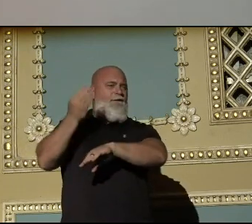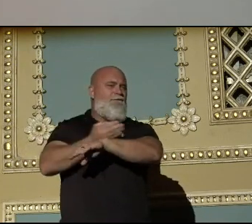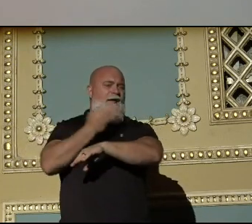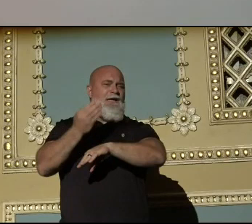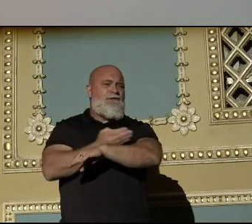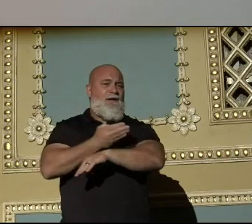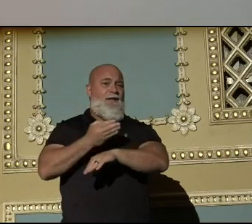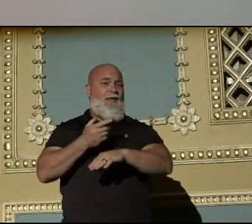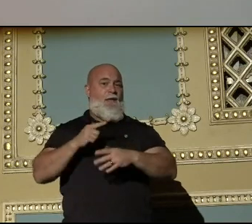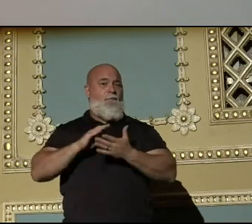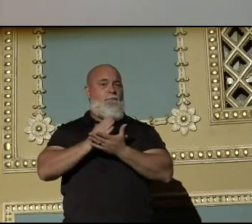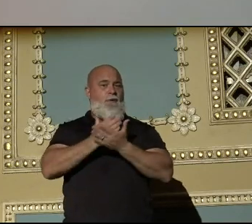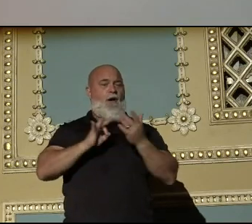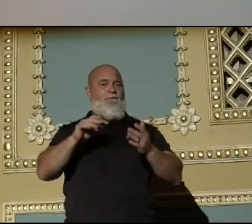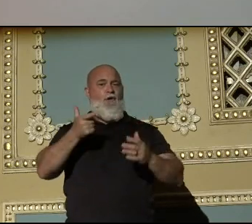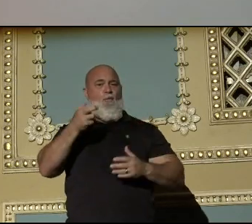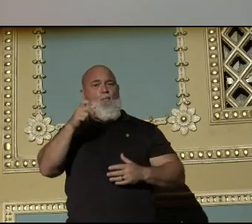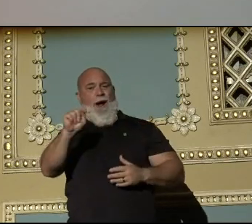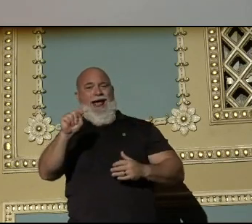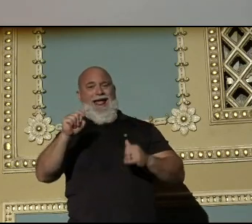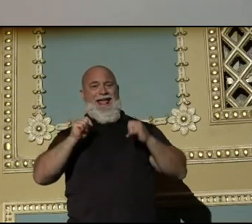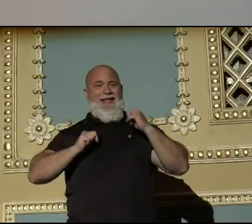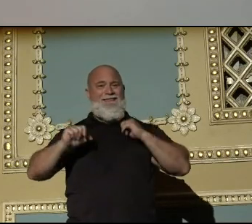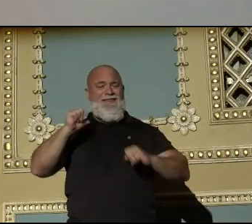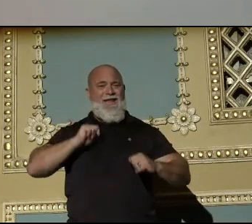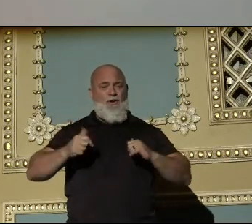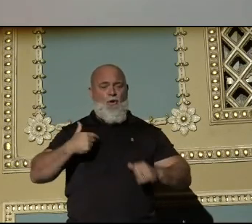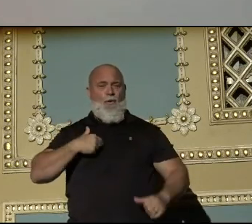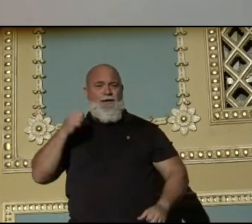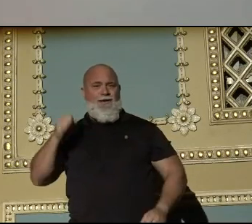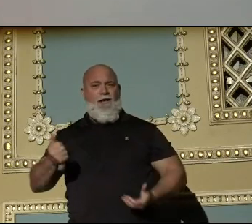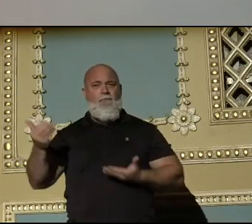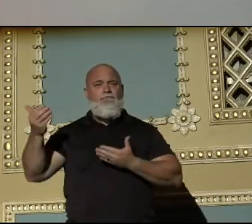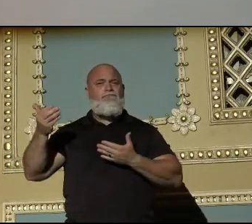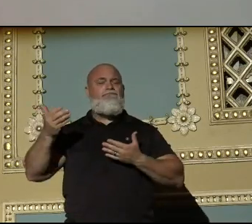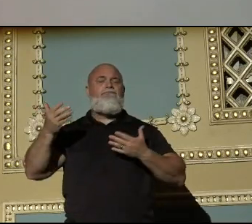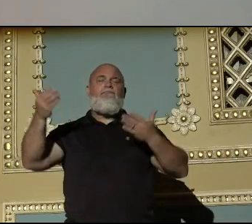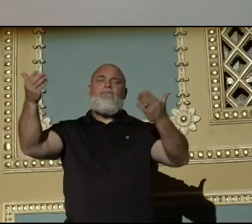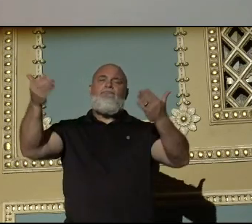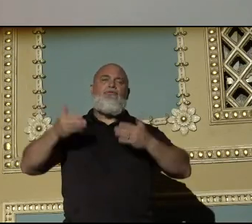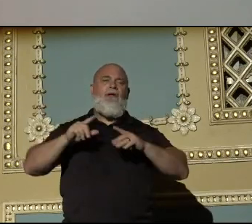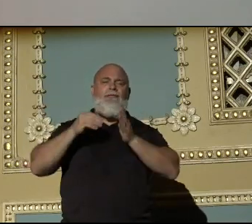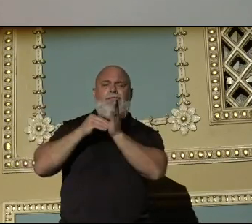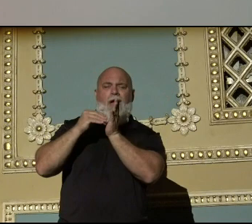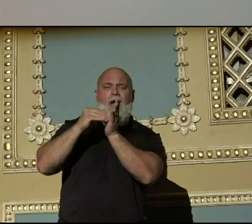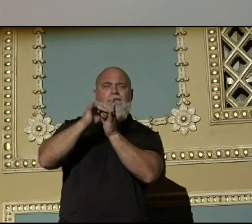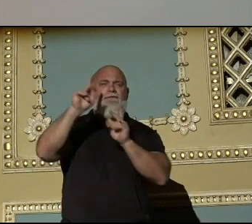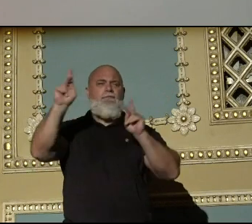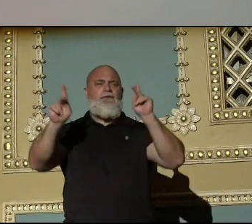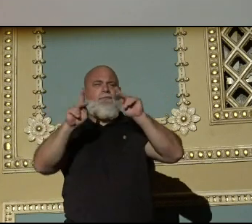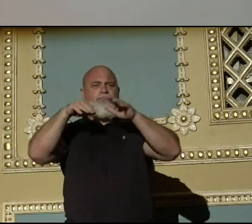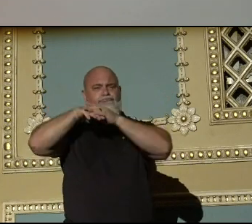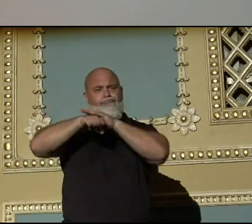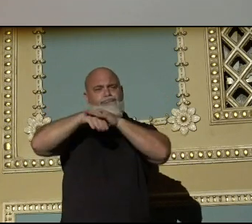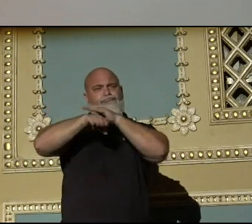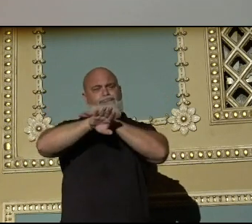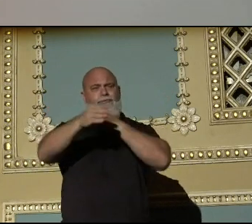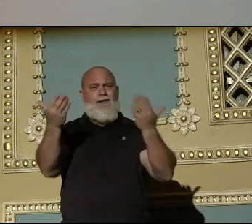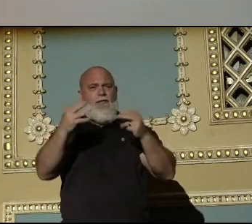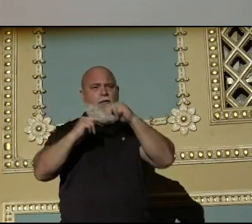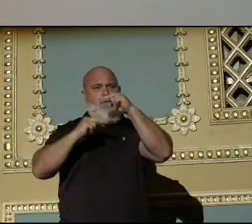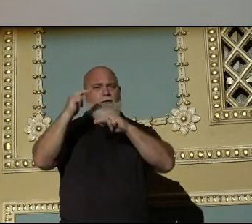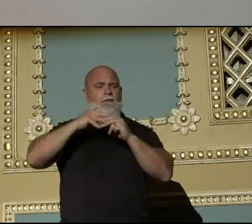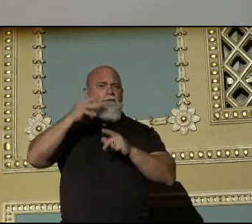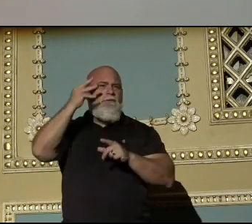part of Great Theater, we get to help bring thousands of people into the building to experience their